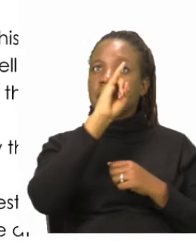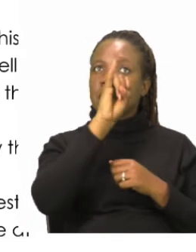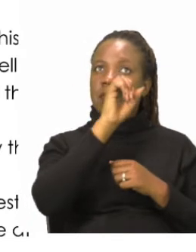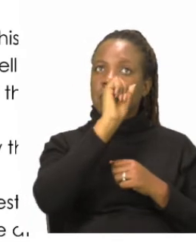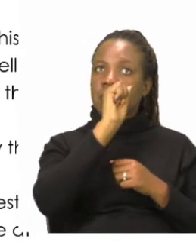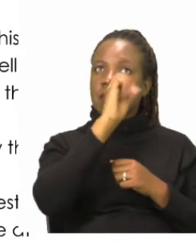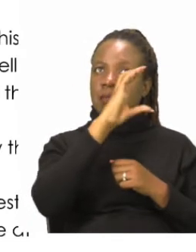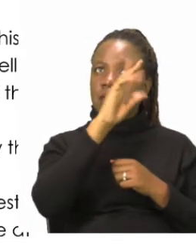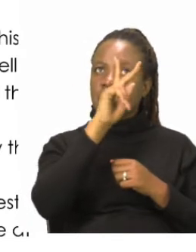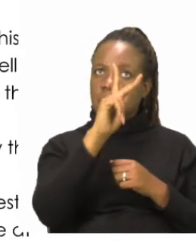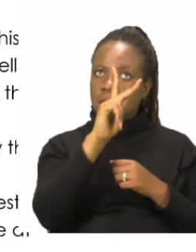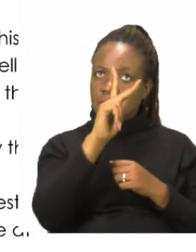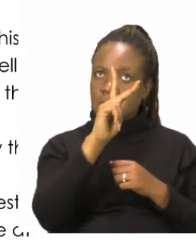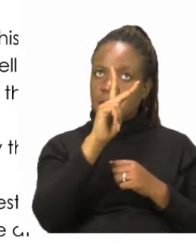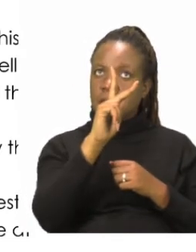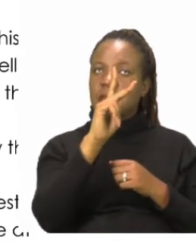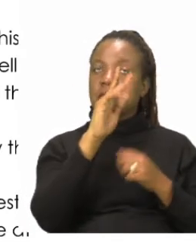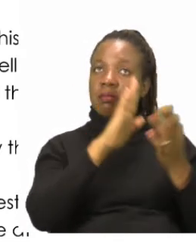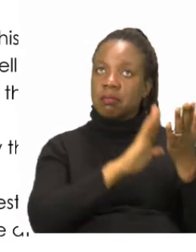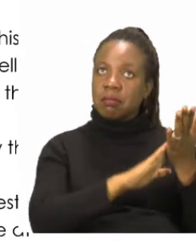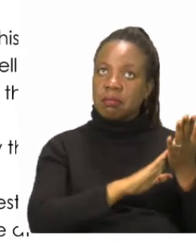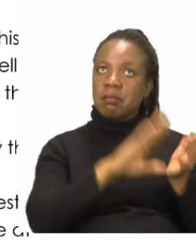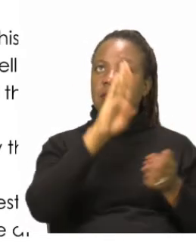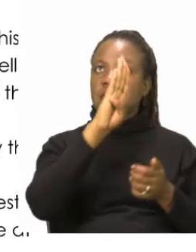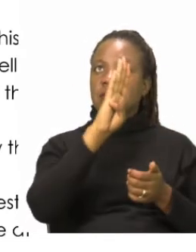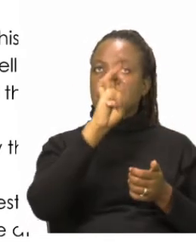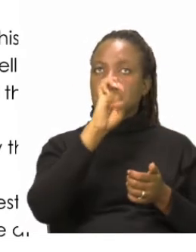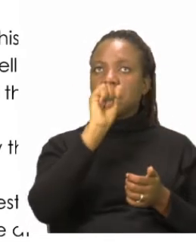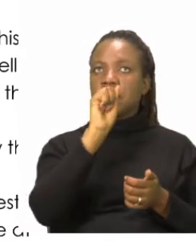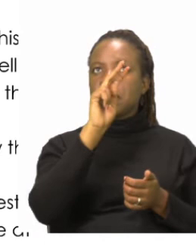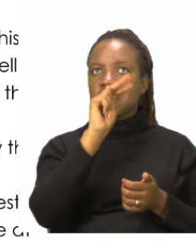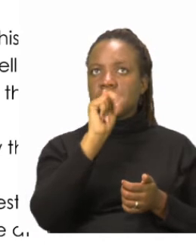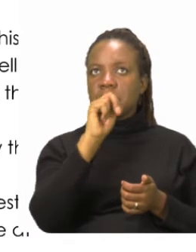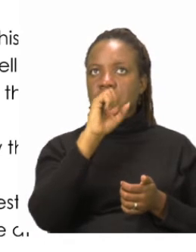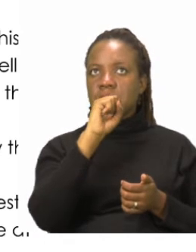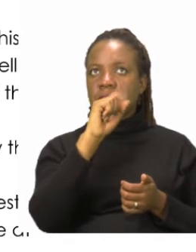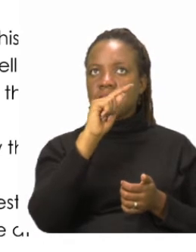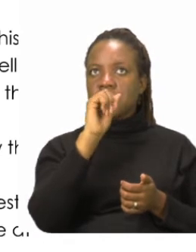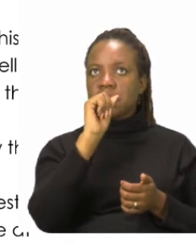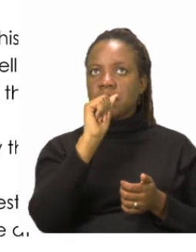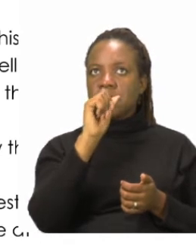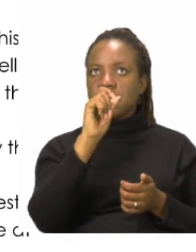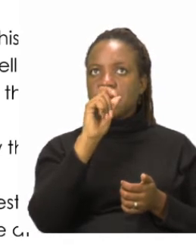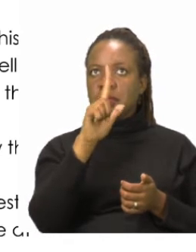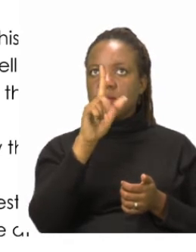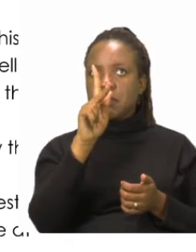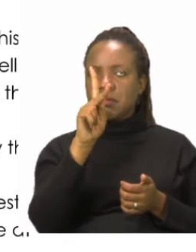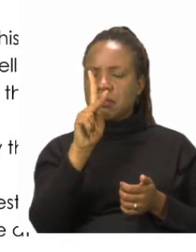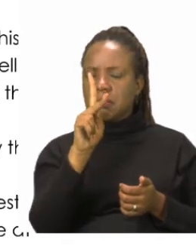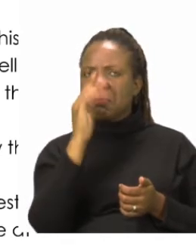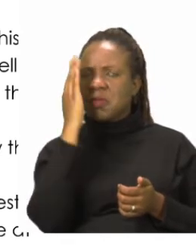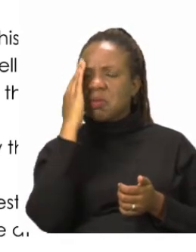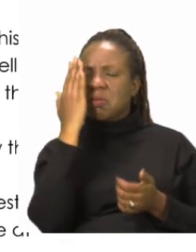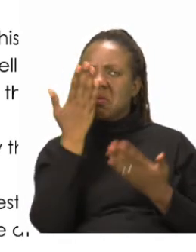the Beanstalk. Now, everyone, I am sure most of us have heard the story below. But